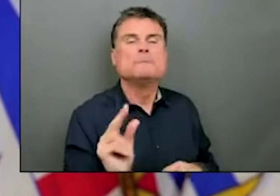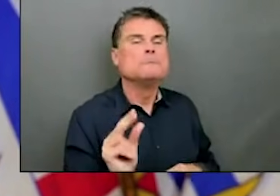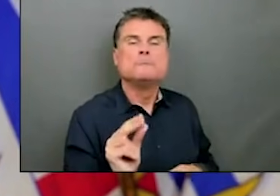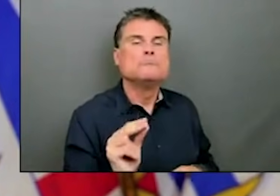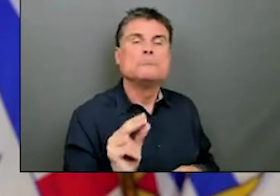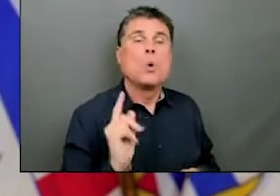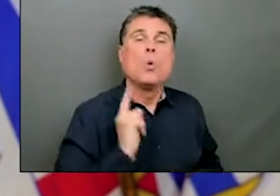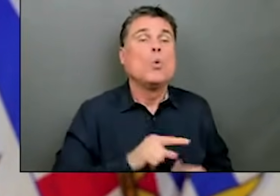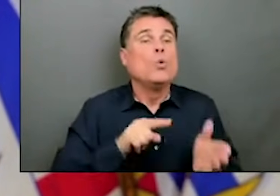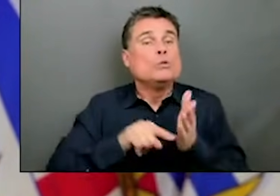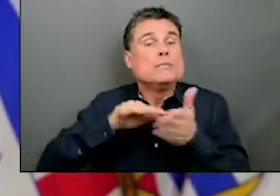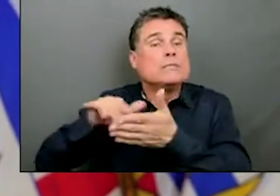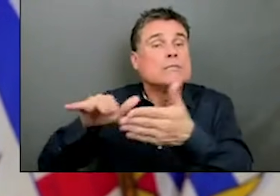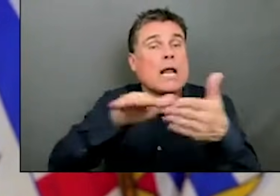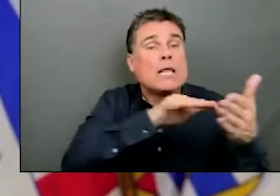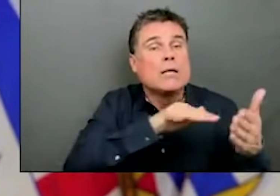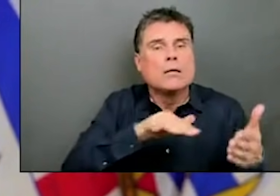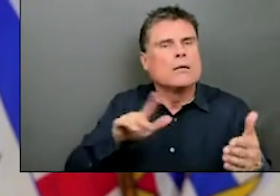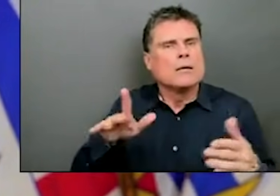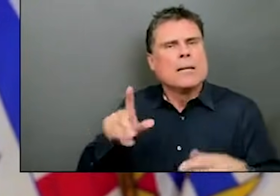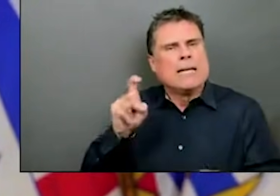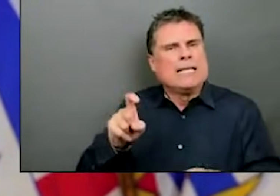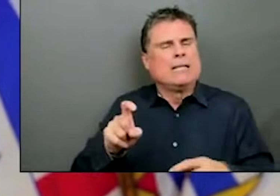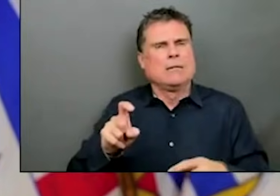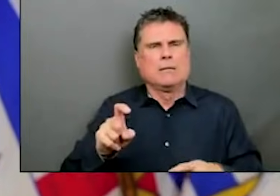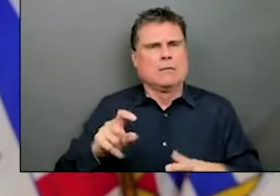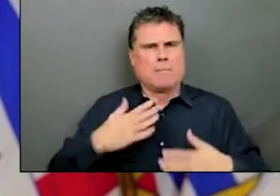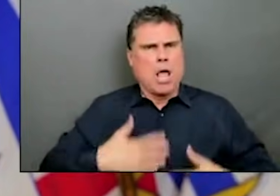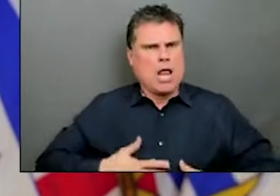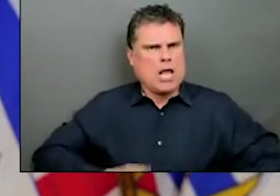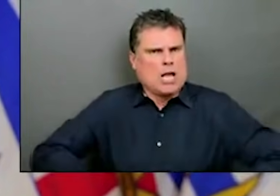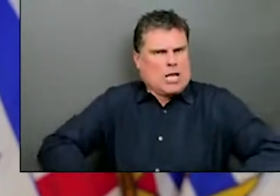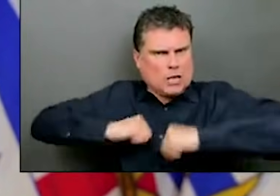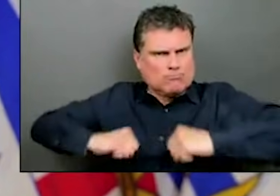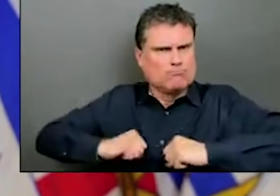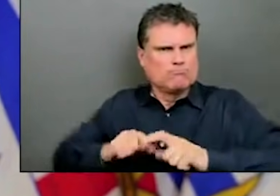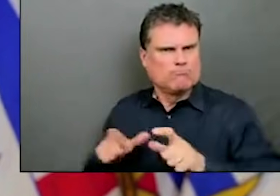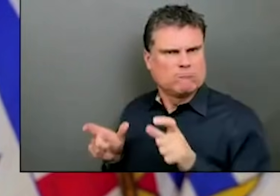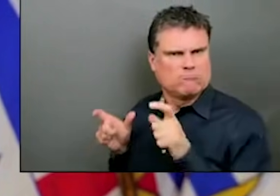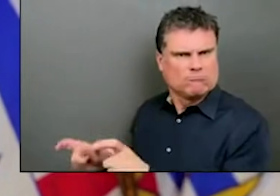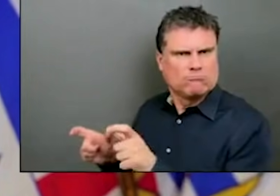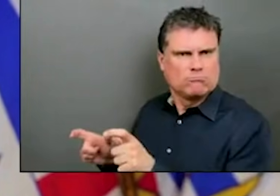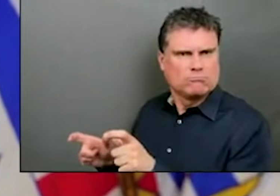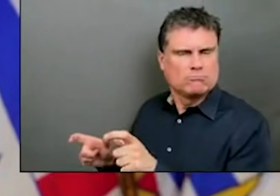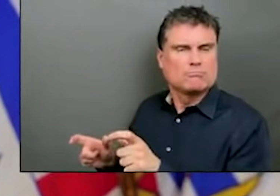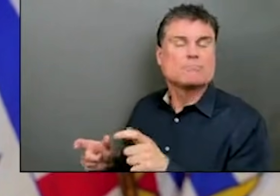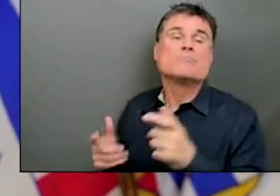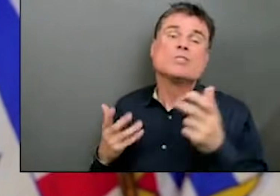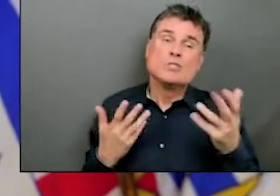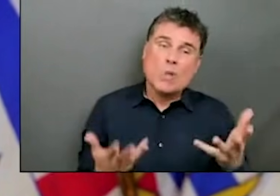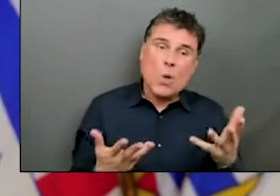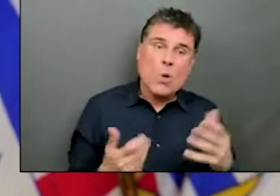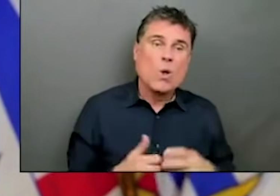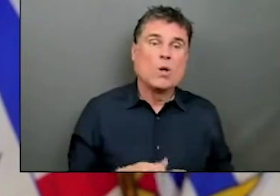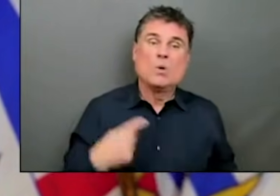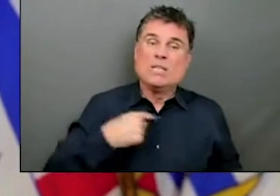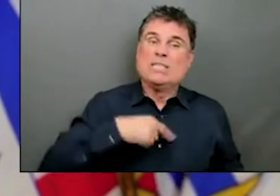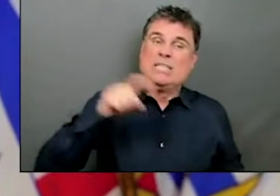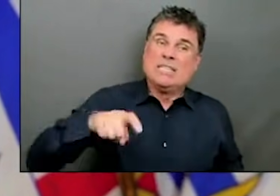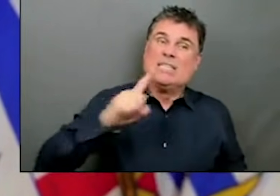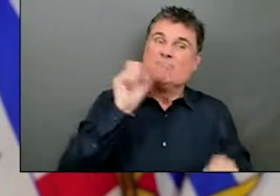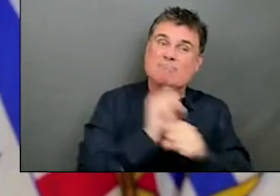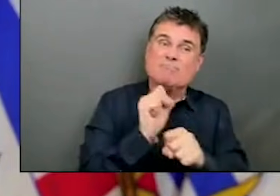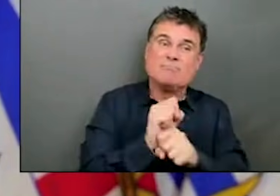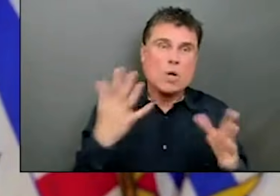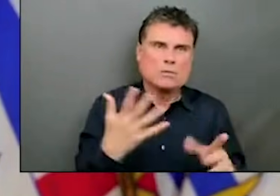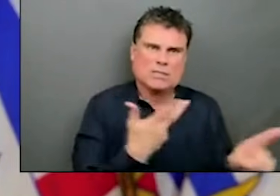still a very high level of protection overall. And we do need to focus our attention on getting as many people that higher level